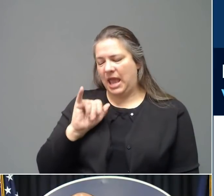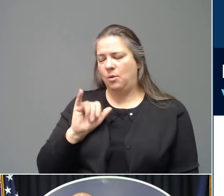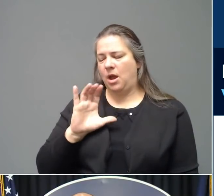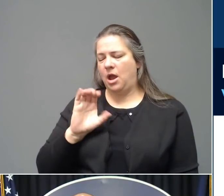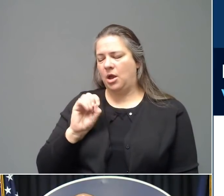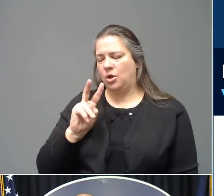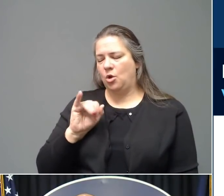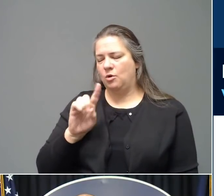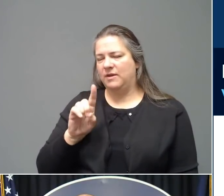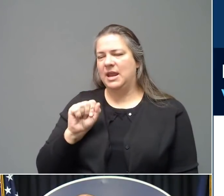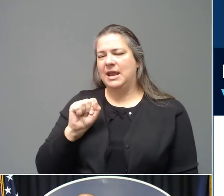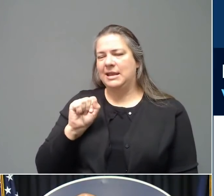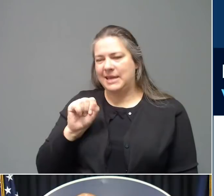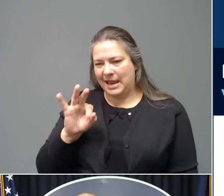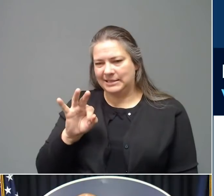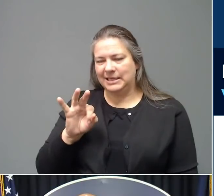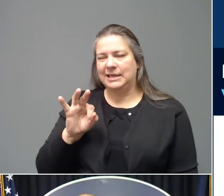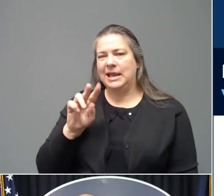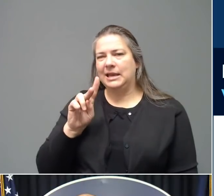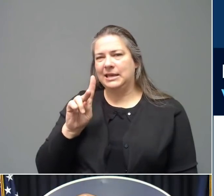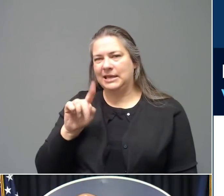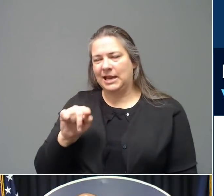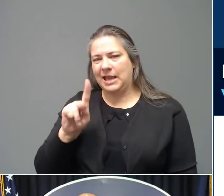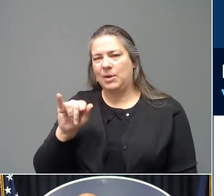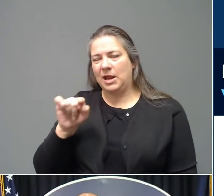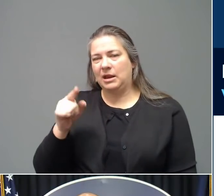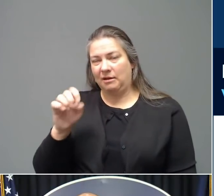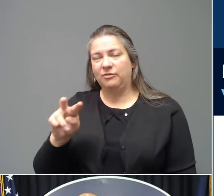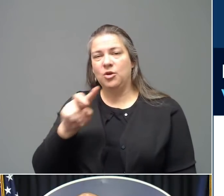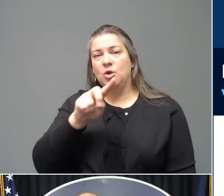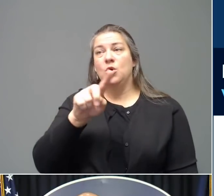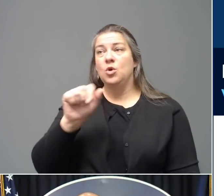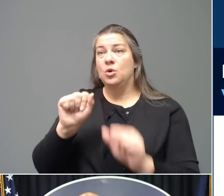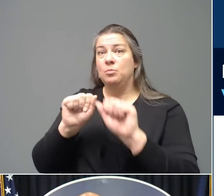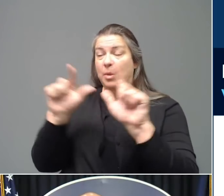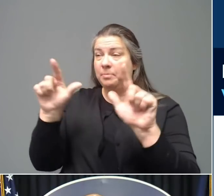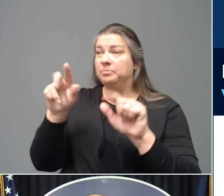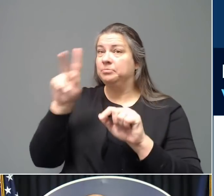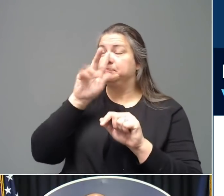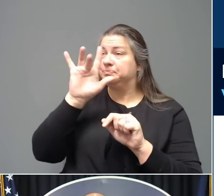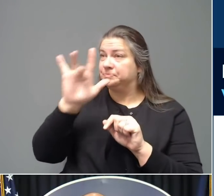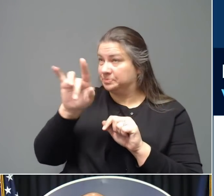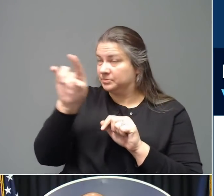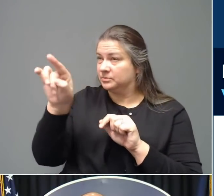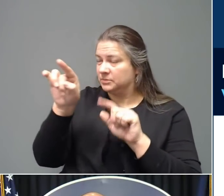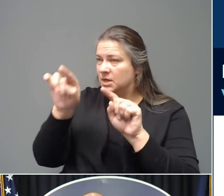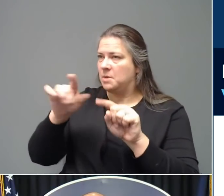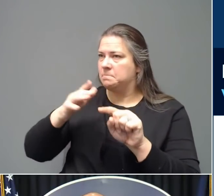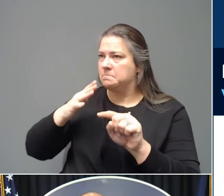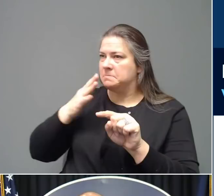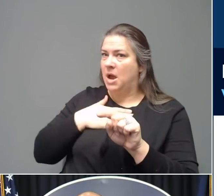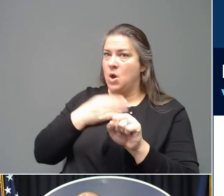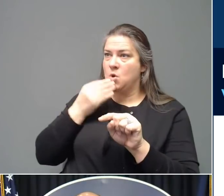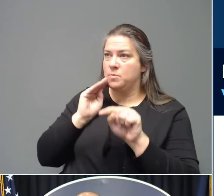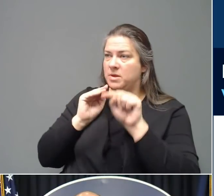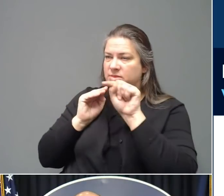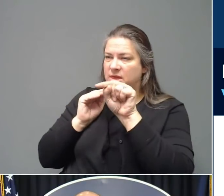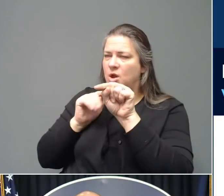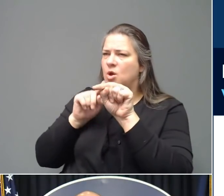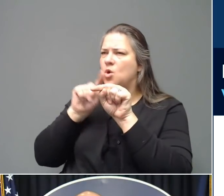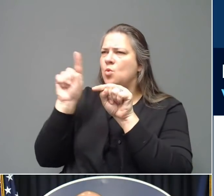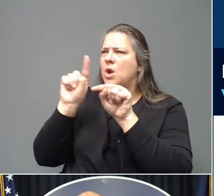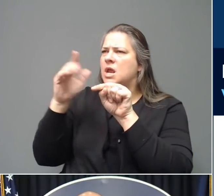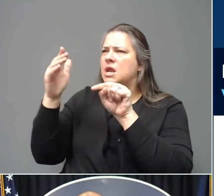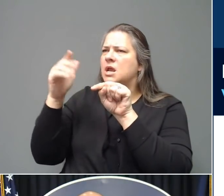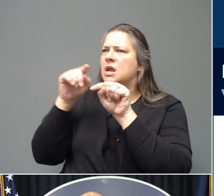can find locations. If you find one nearest to you and you sign up, I don't know whether it will be within the next week or 2 weeks, but